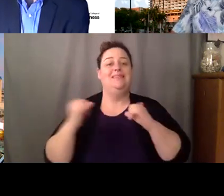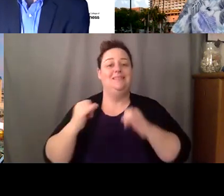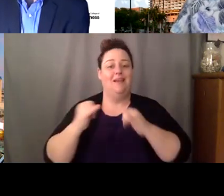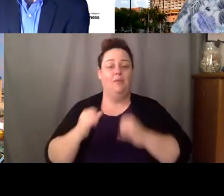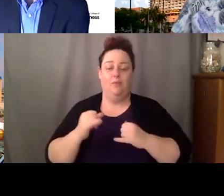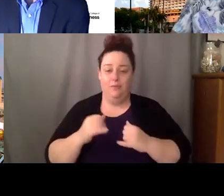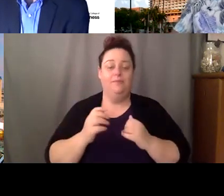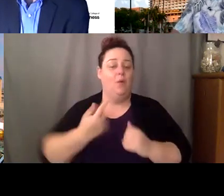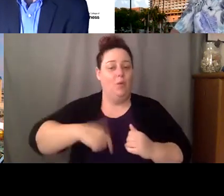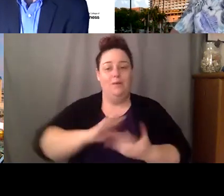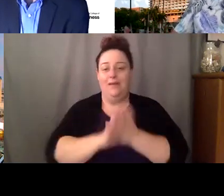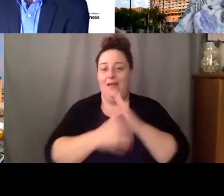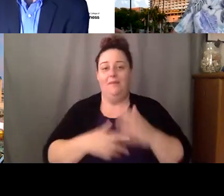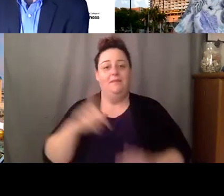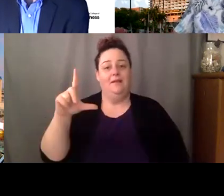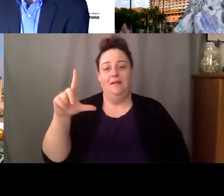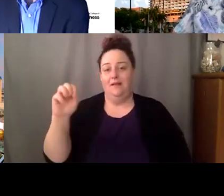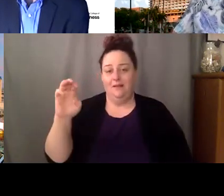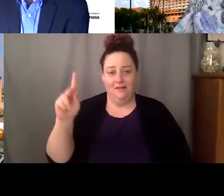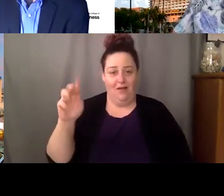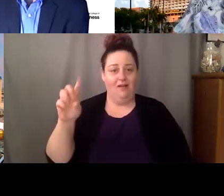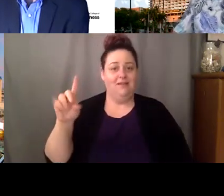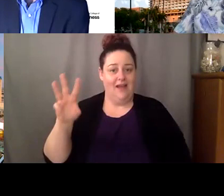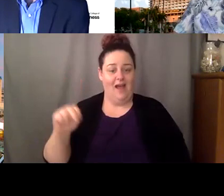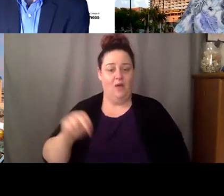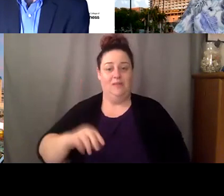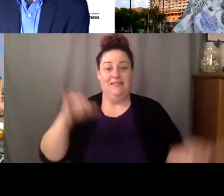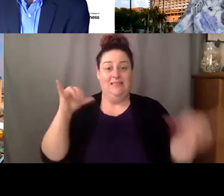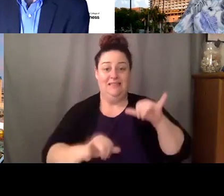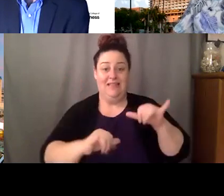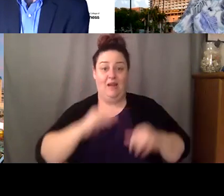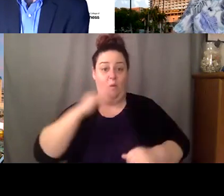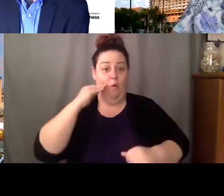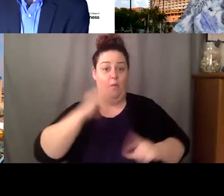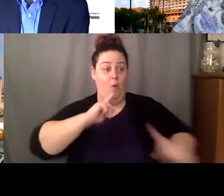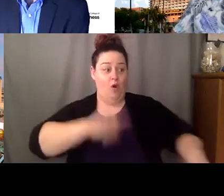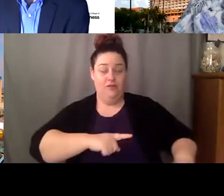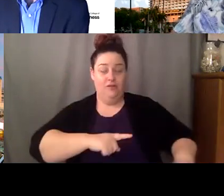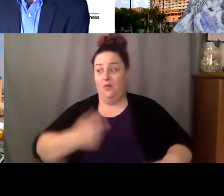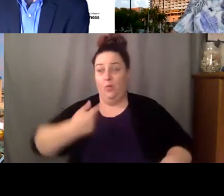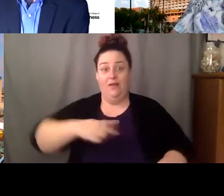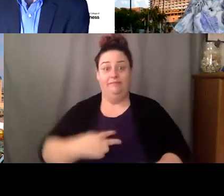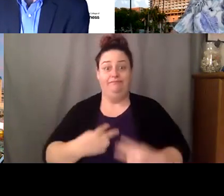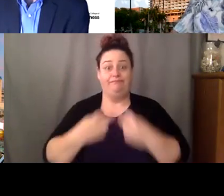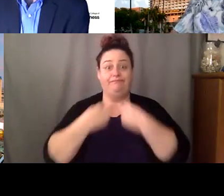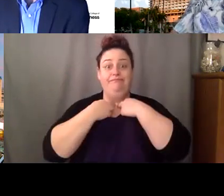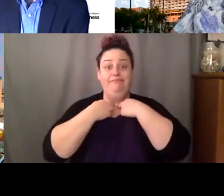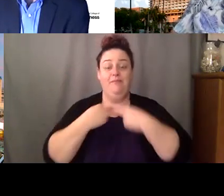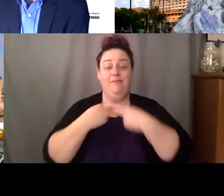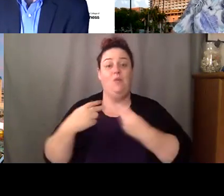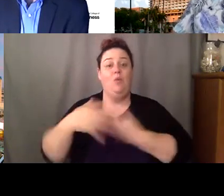lockdown whereby stay-at-home orders were issued. We couldn't go anywhere, which means all the local business dried